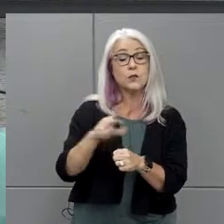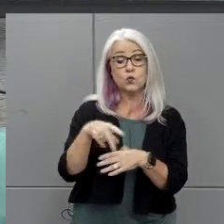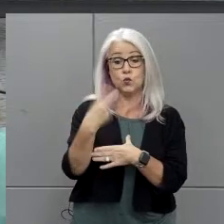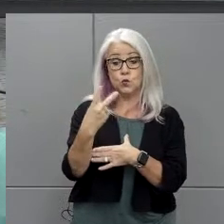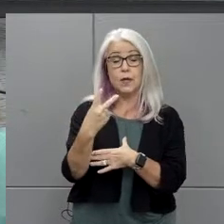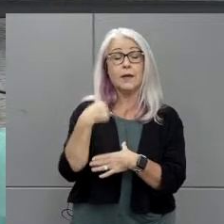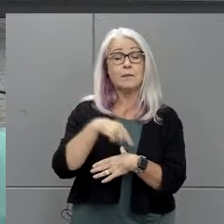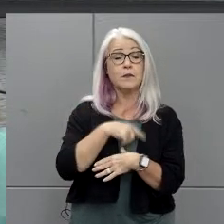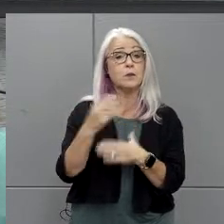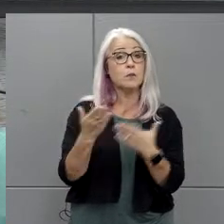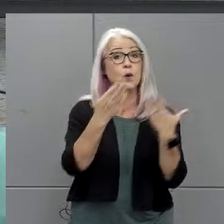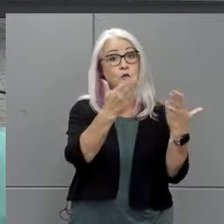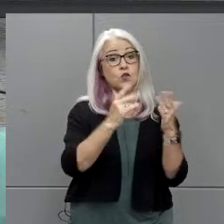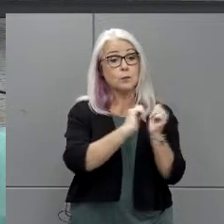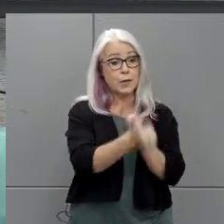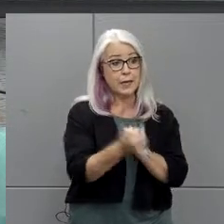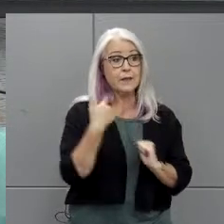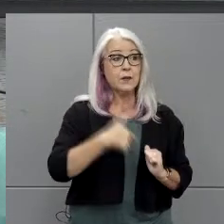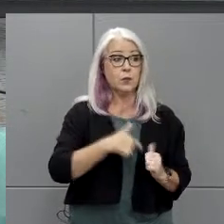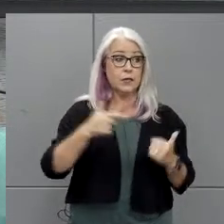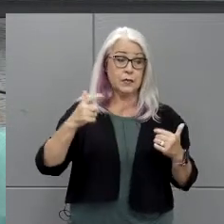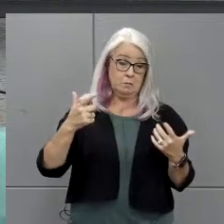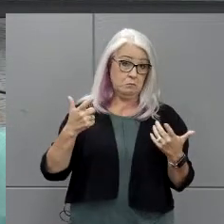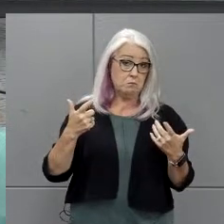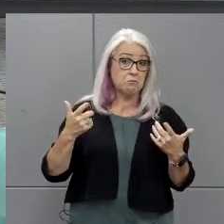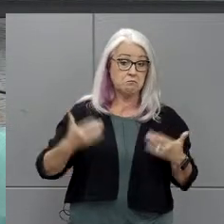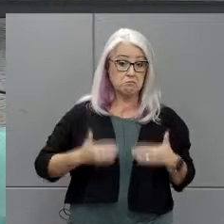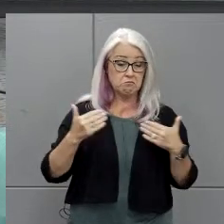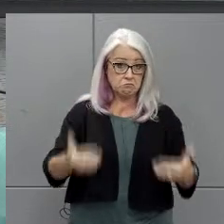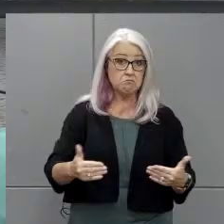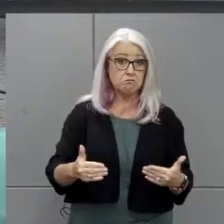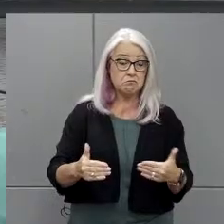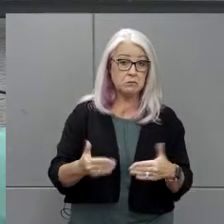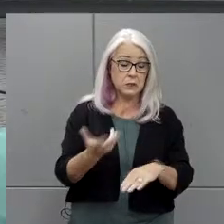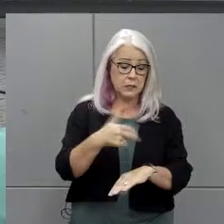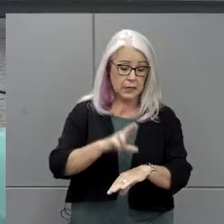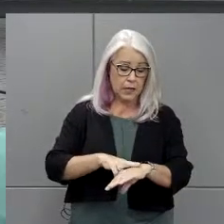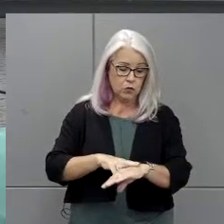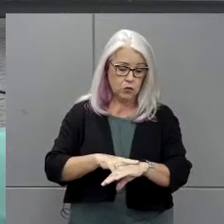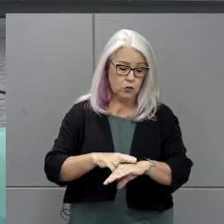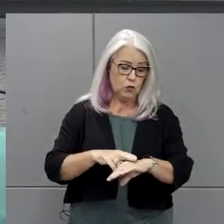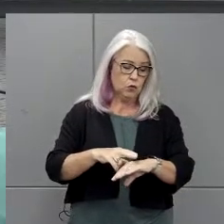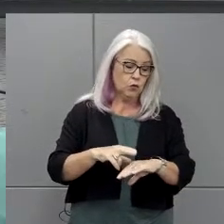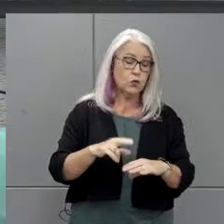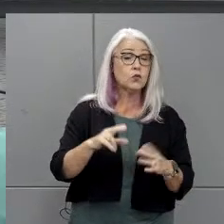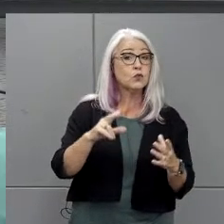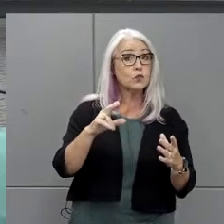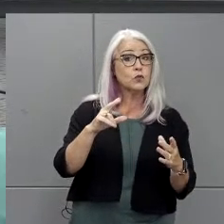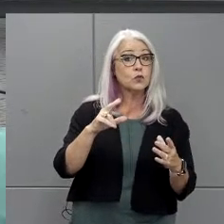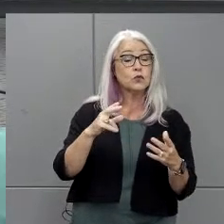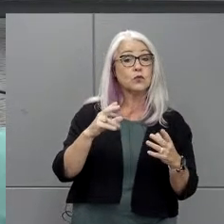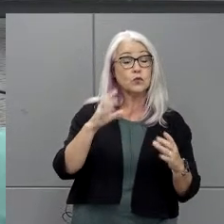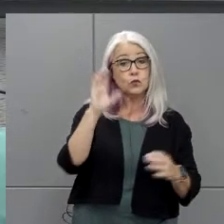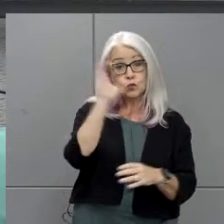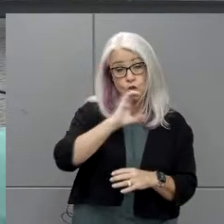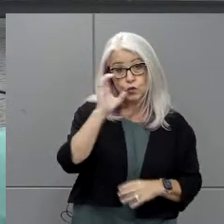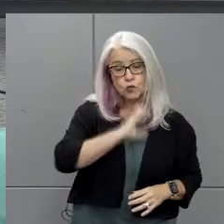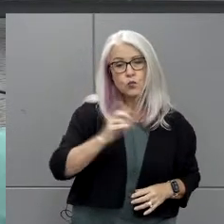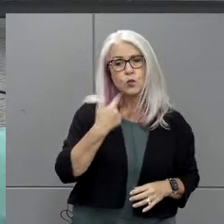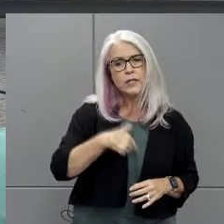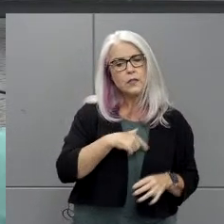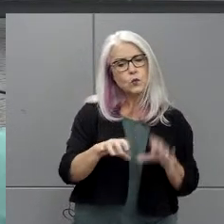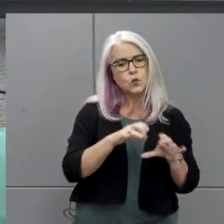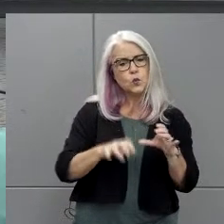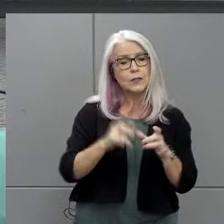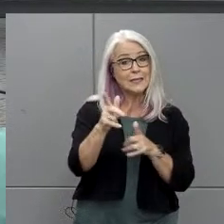passed to do a national search, and I think then it came back, and we decided we were going to do the same vote again, and then